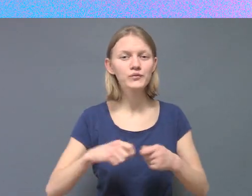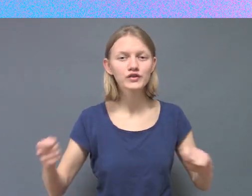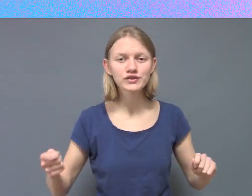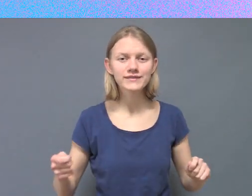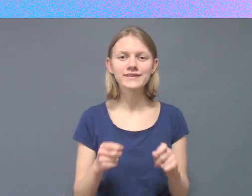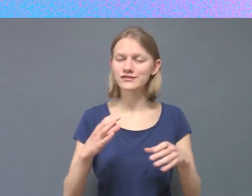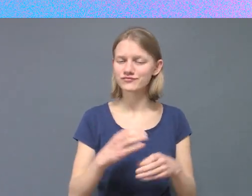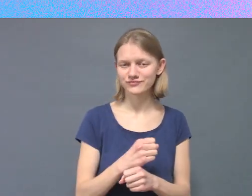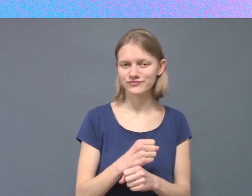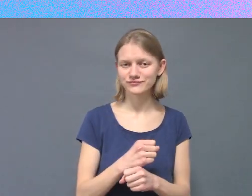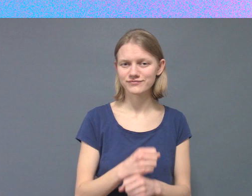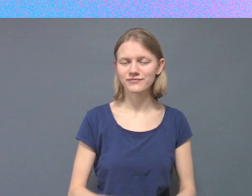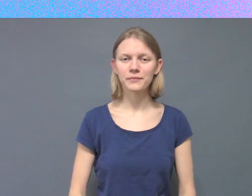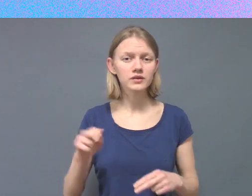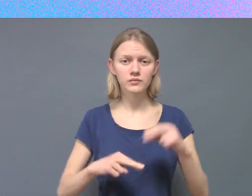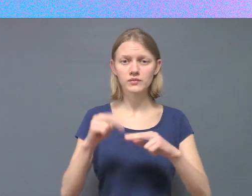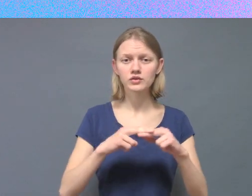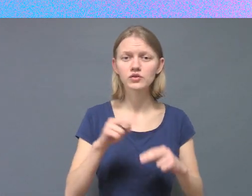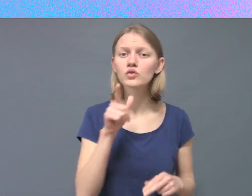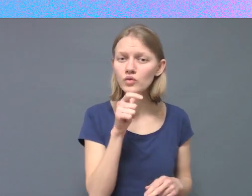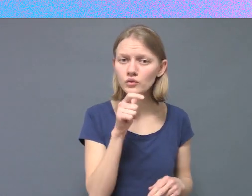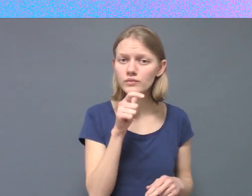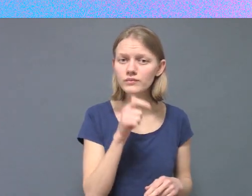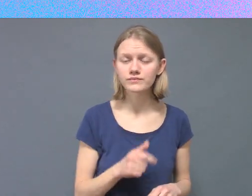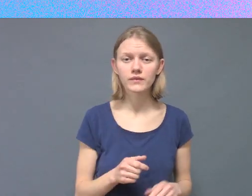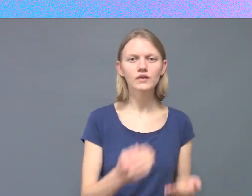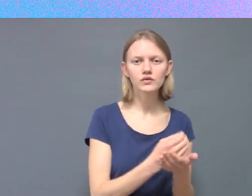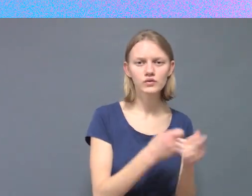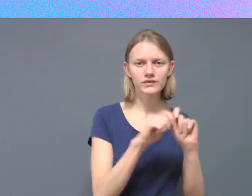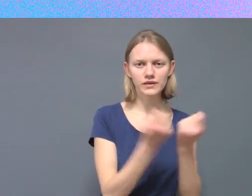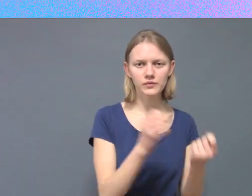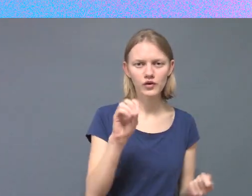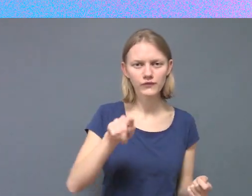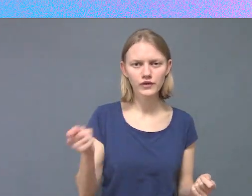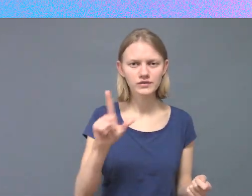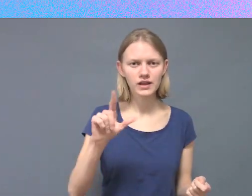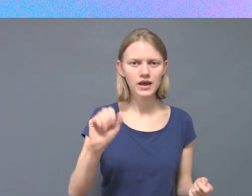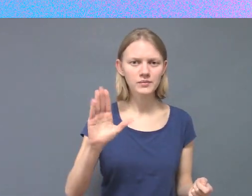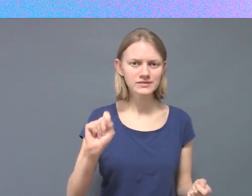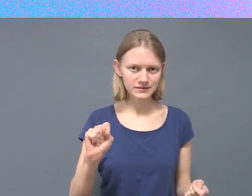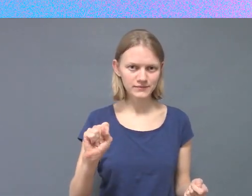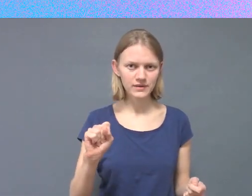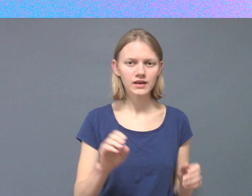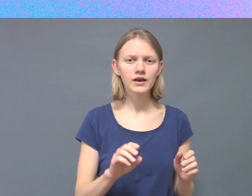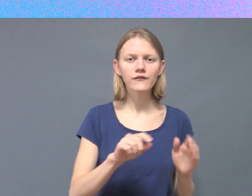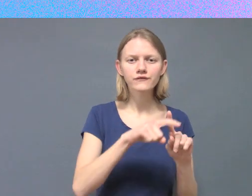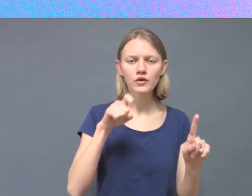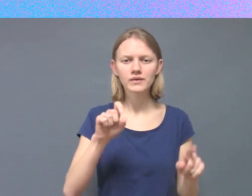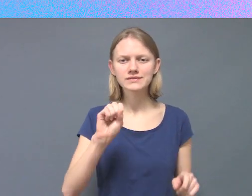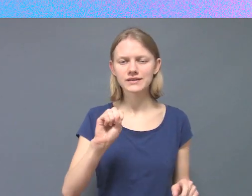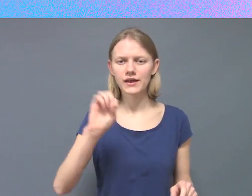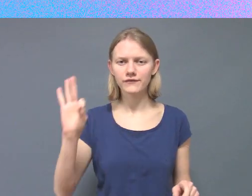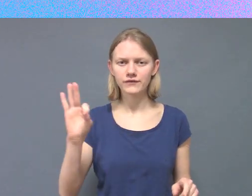As Mina's team themselves say, the blockchain is succinct. Well, and who builds Mina? Mina Protocol